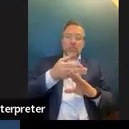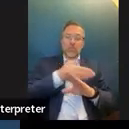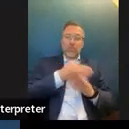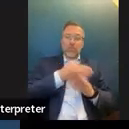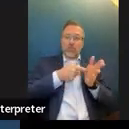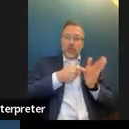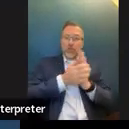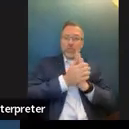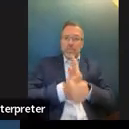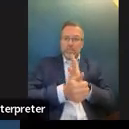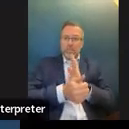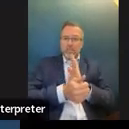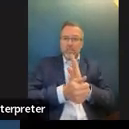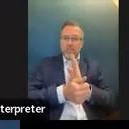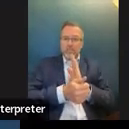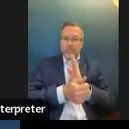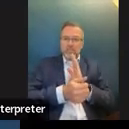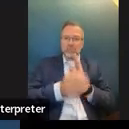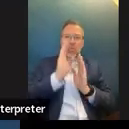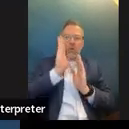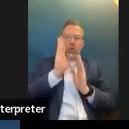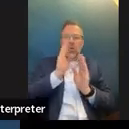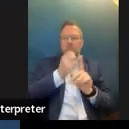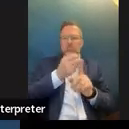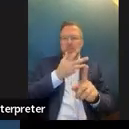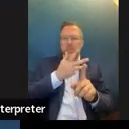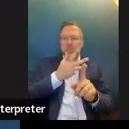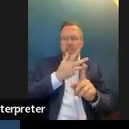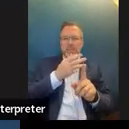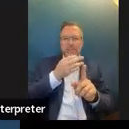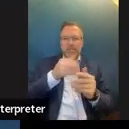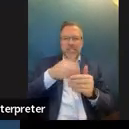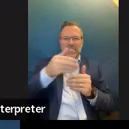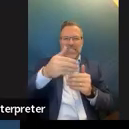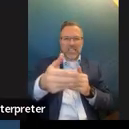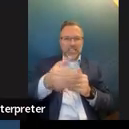to the prerequisite skills that we will talk about in about two slides.